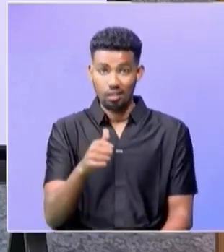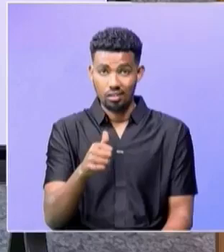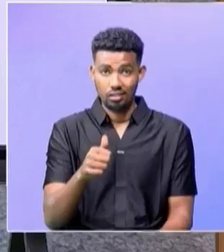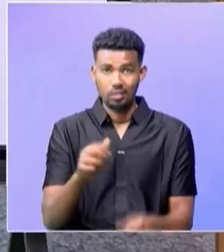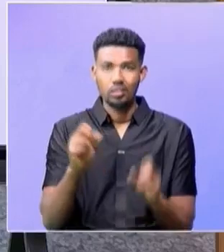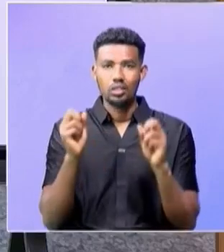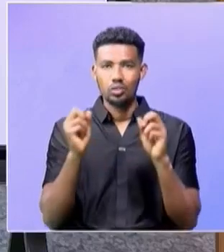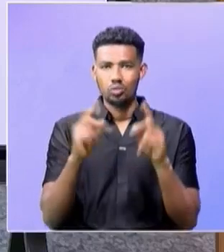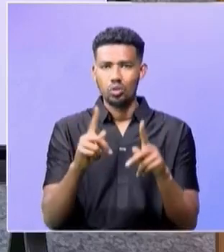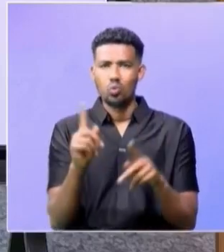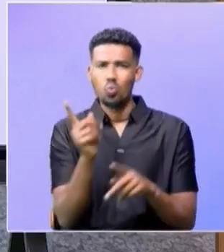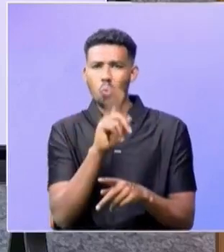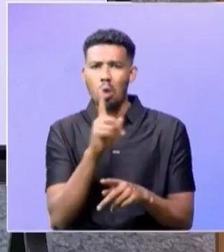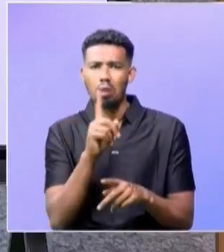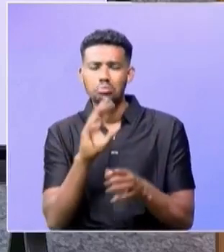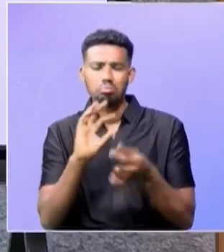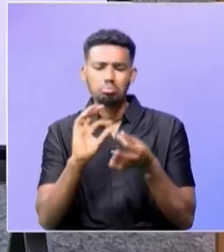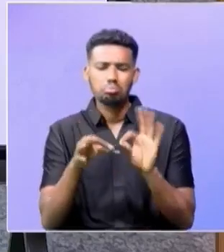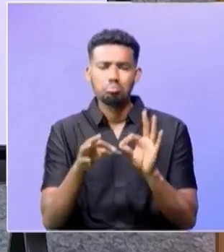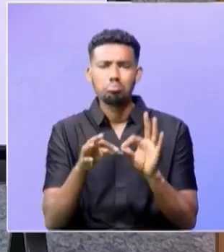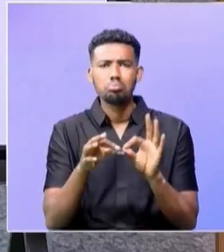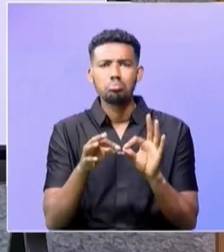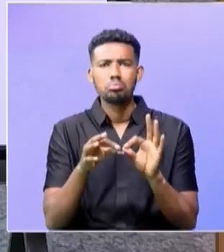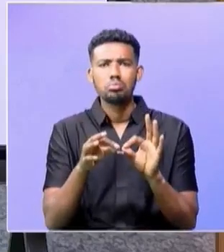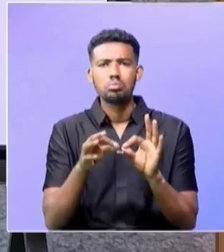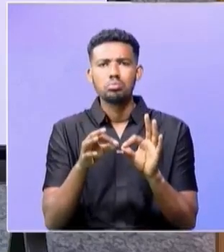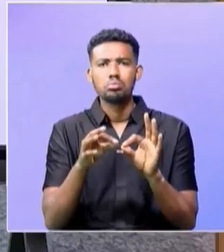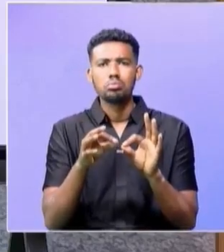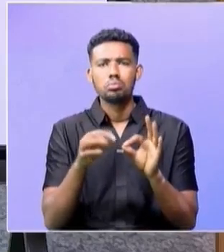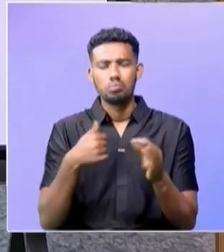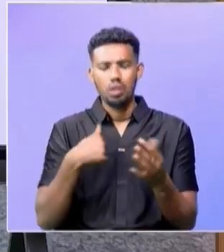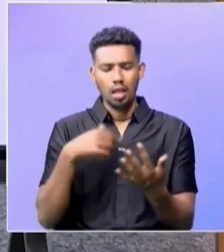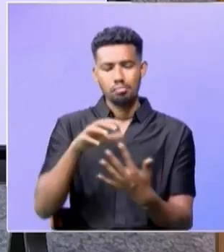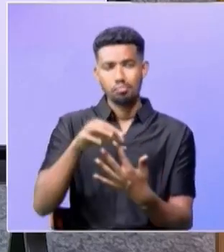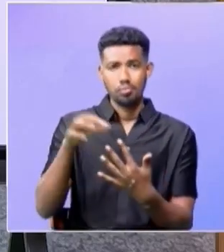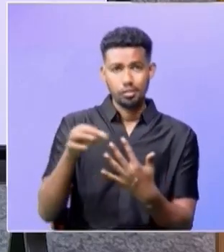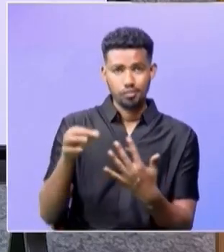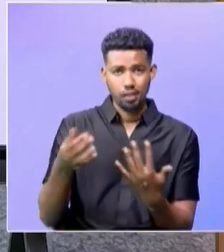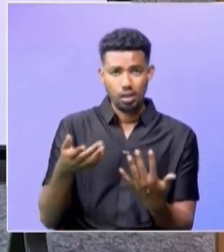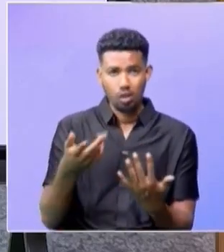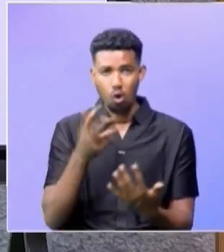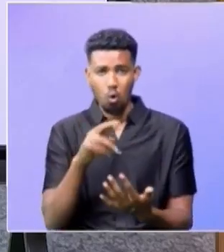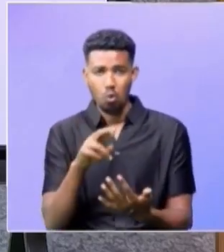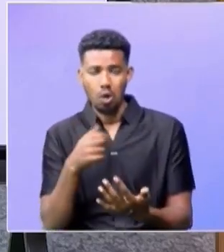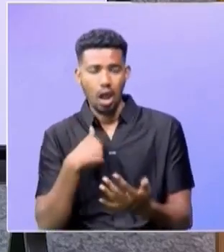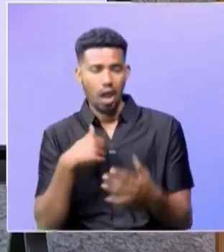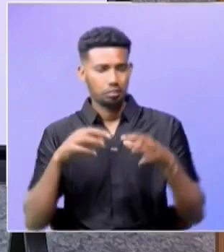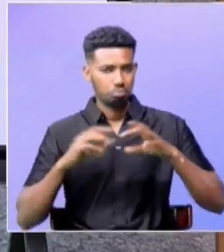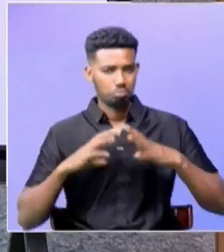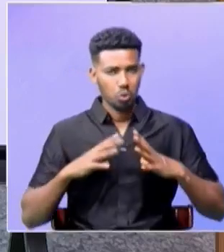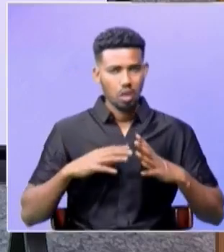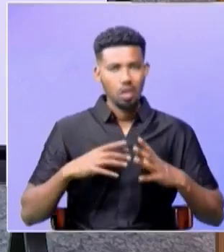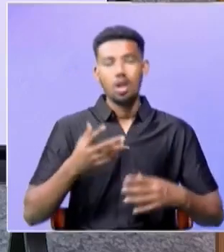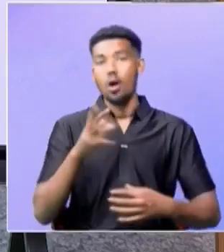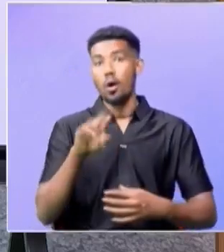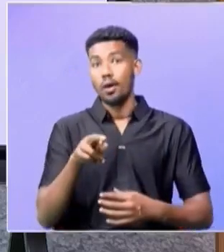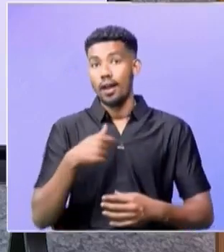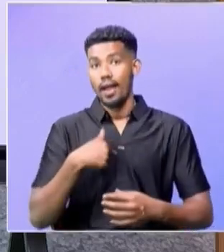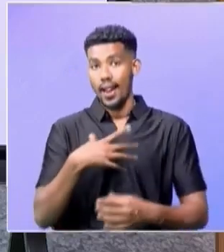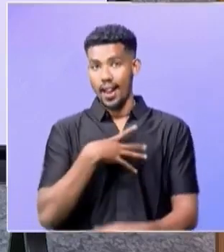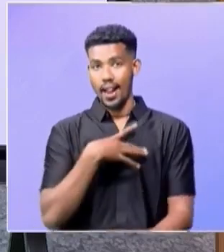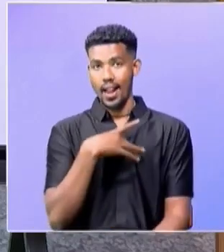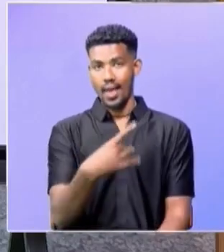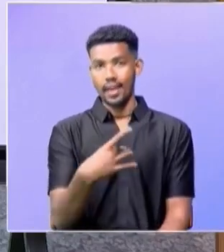Students, what it means I prefer or I enjoy. It means I